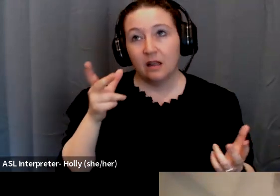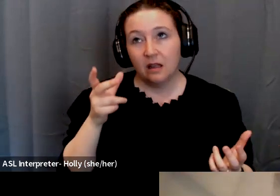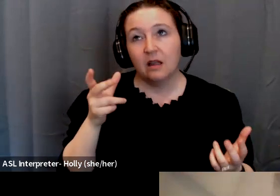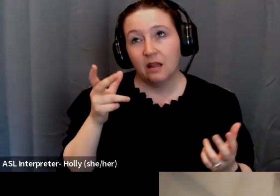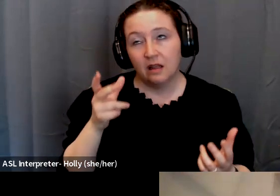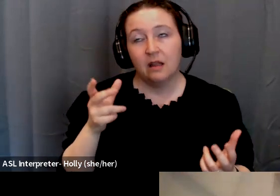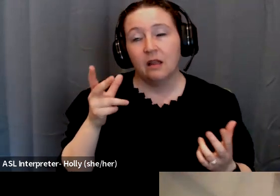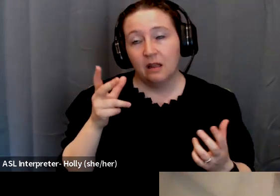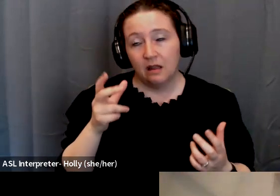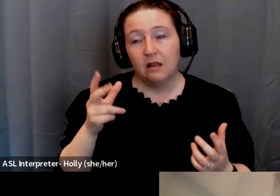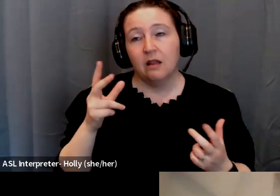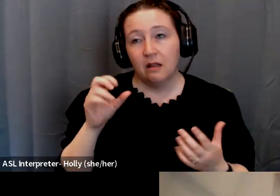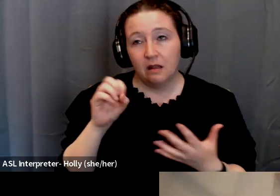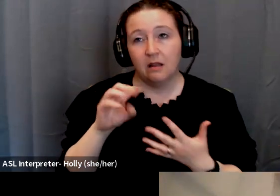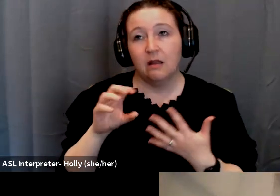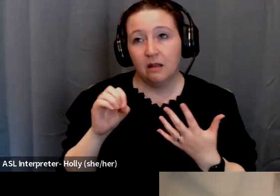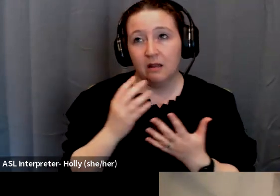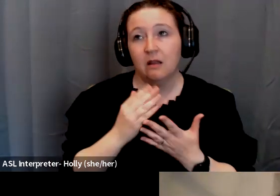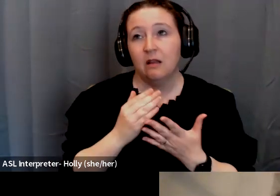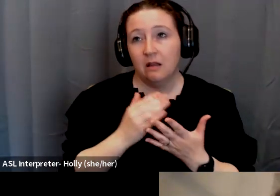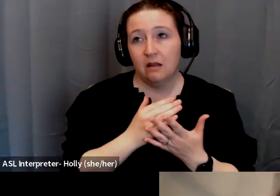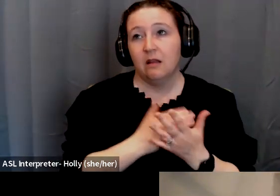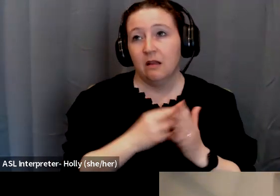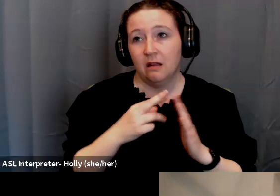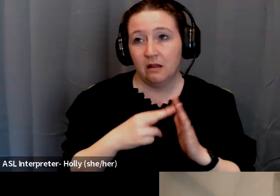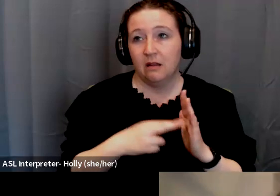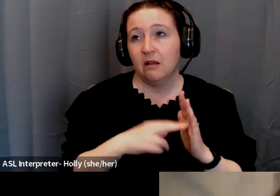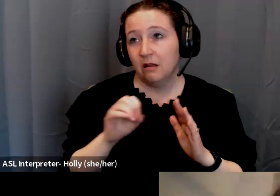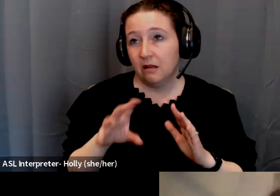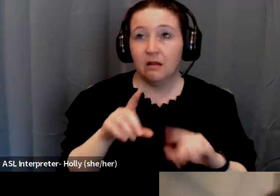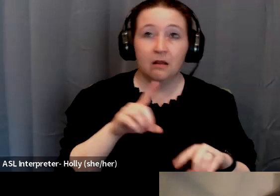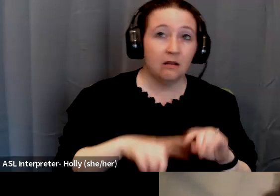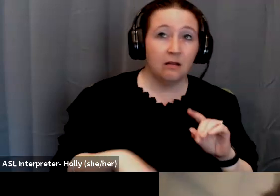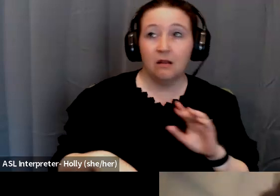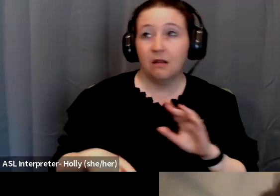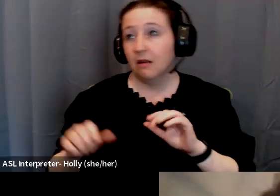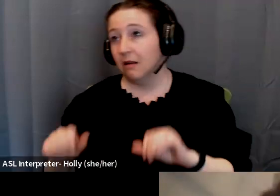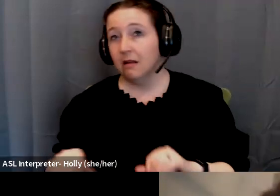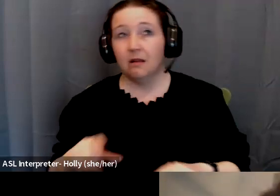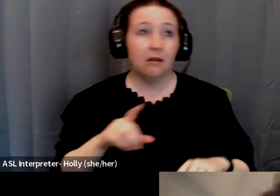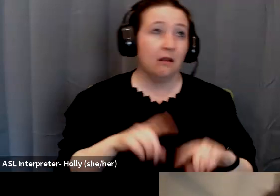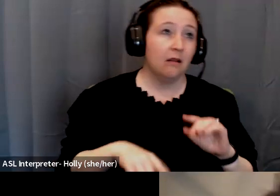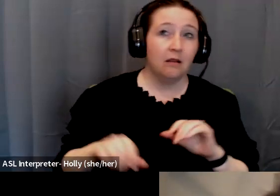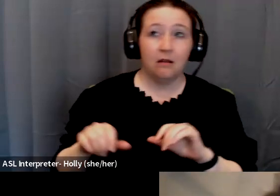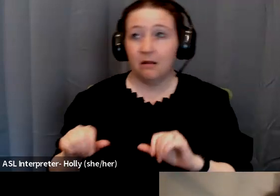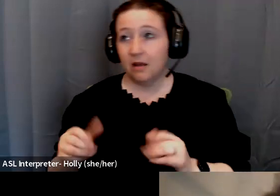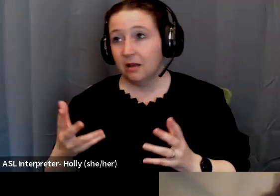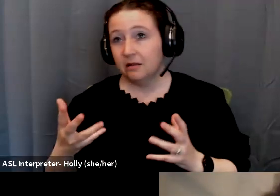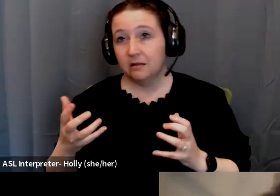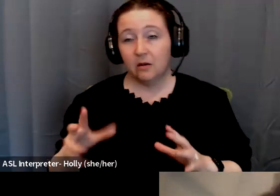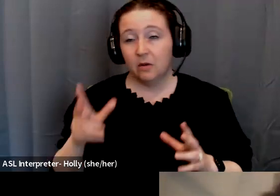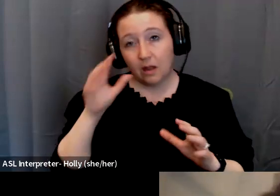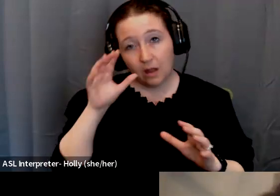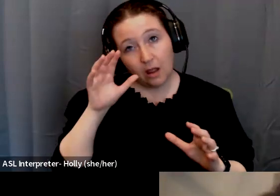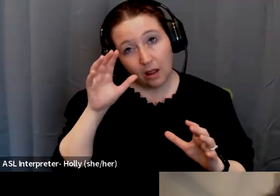big long list of all the rules of what you should and shouldn't do. How do I know this? Because I'm also the